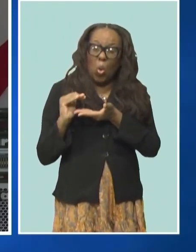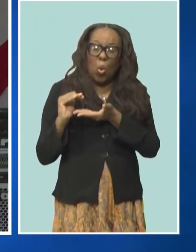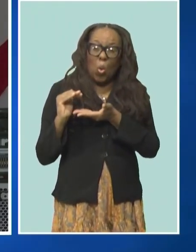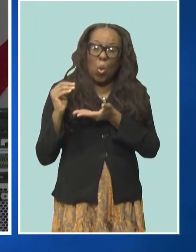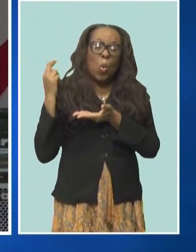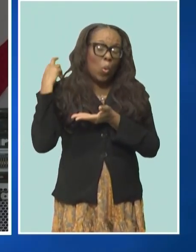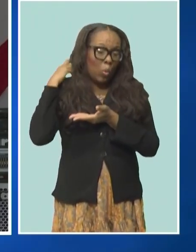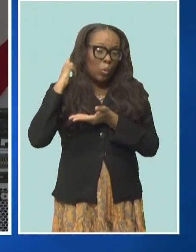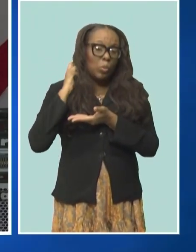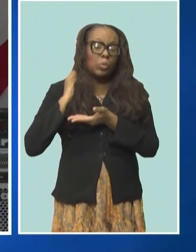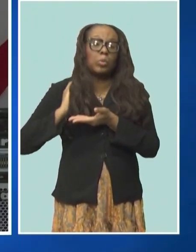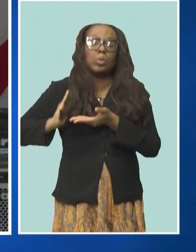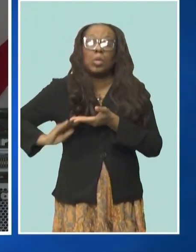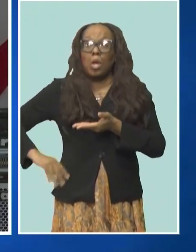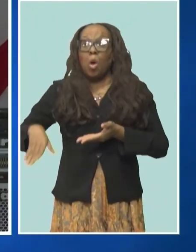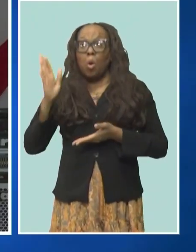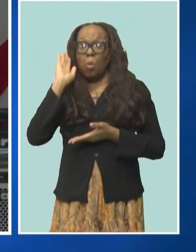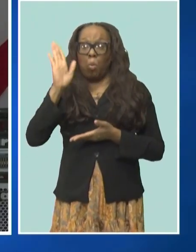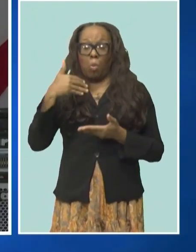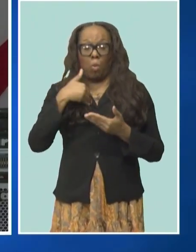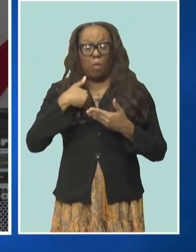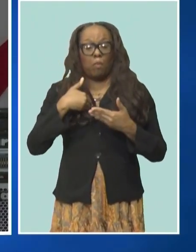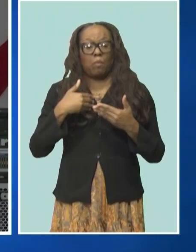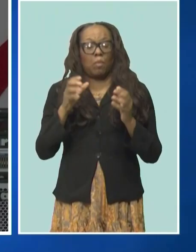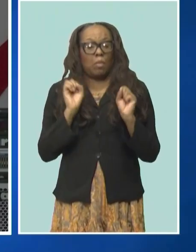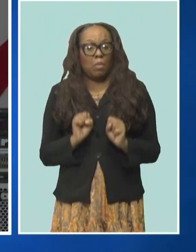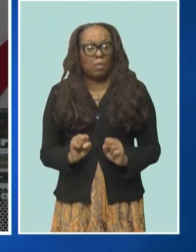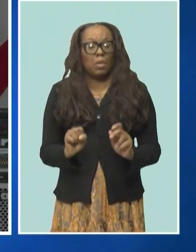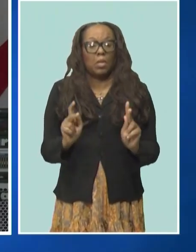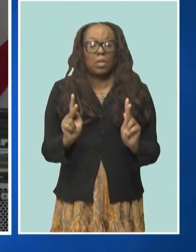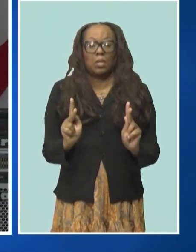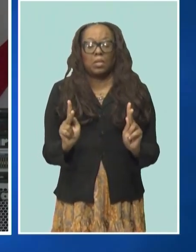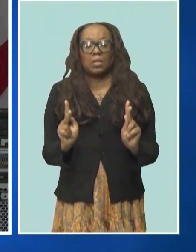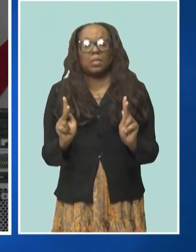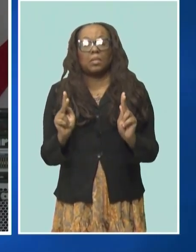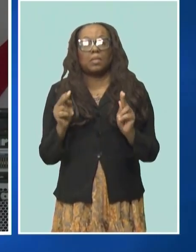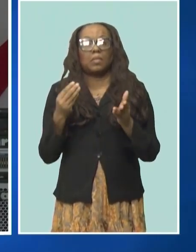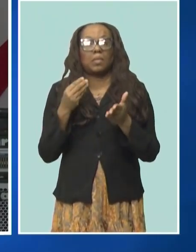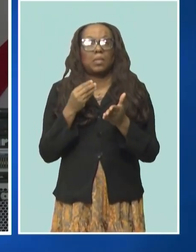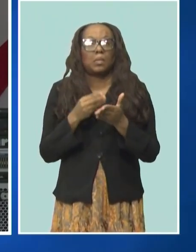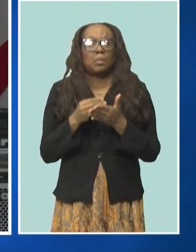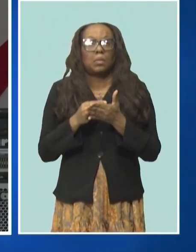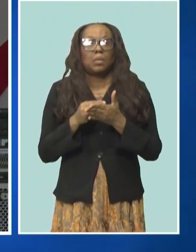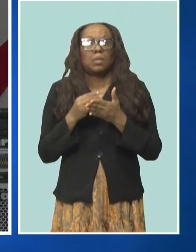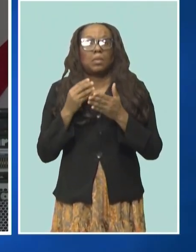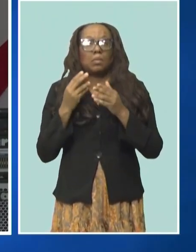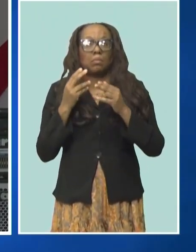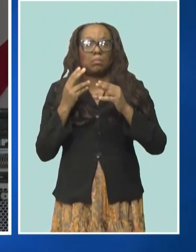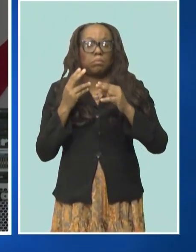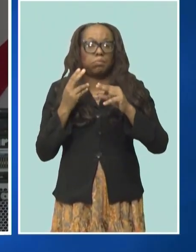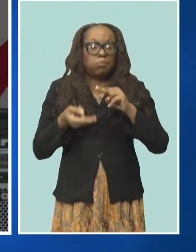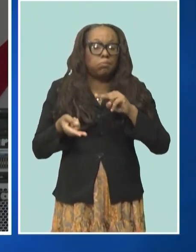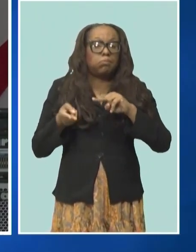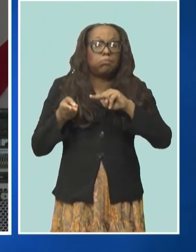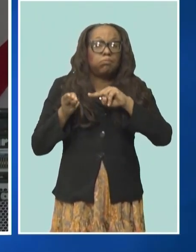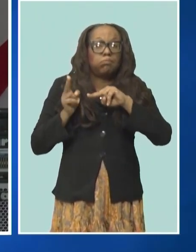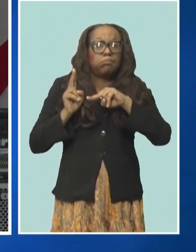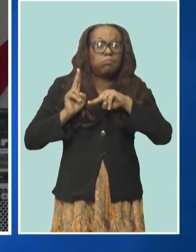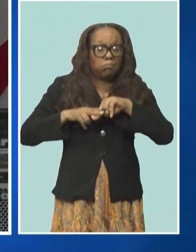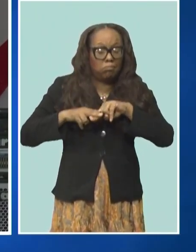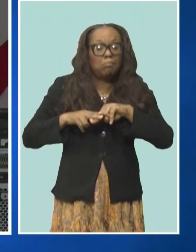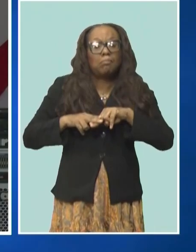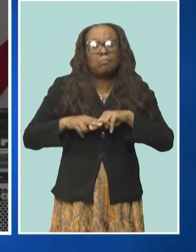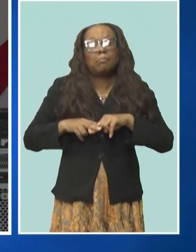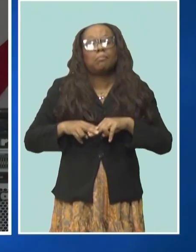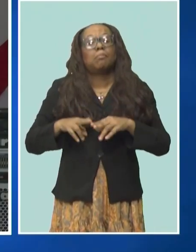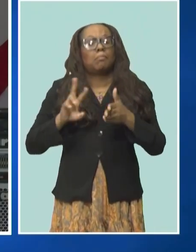level, will have an opportunity to have their wages raised to a level that allows them to